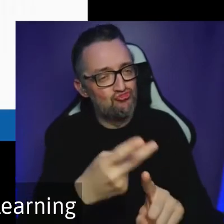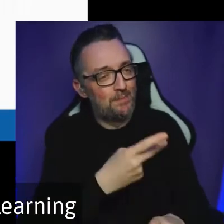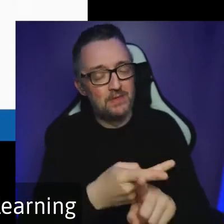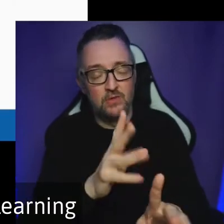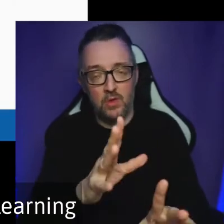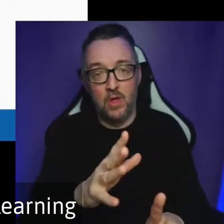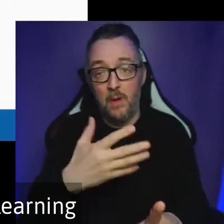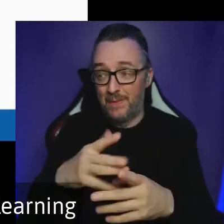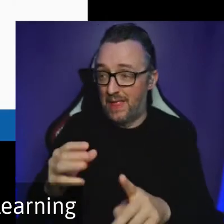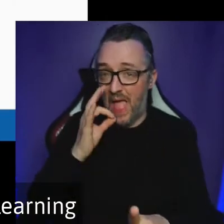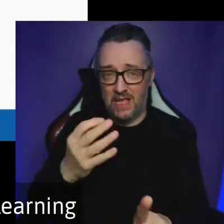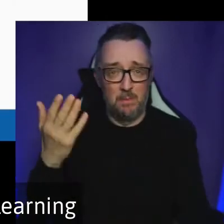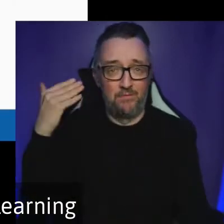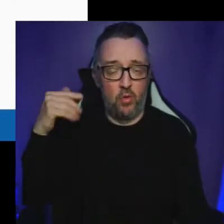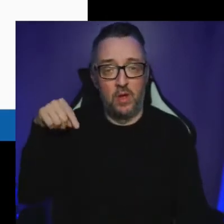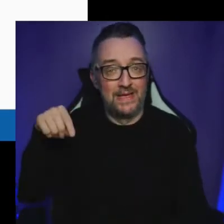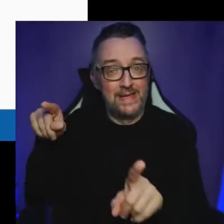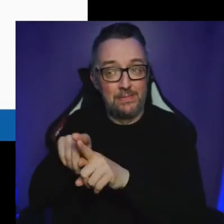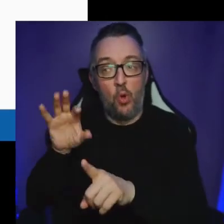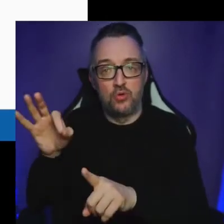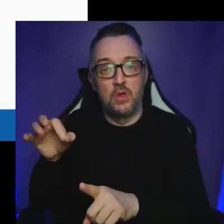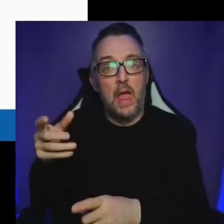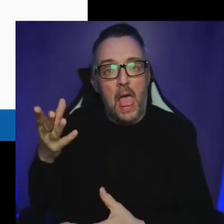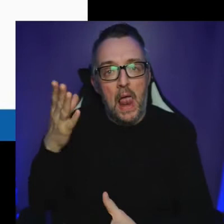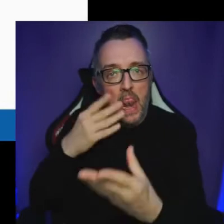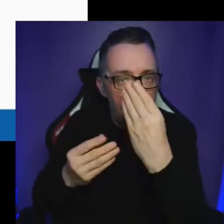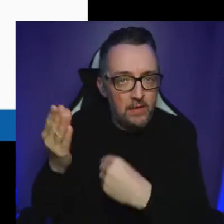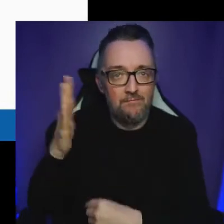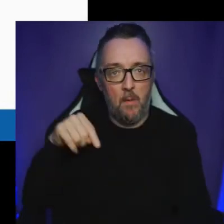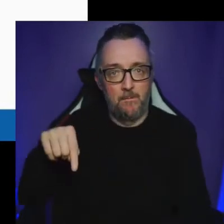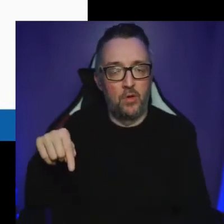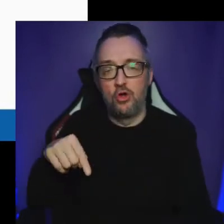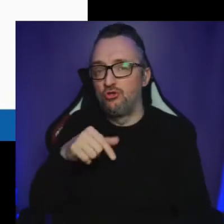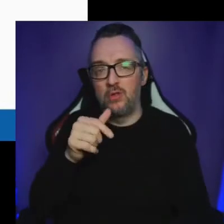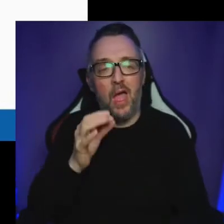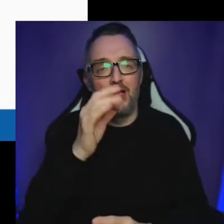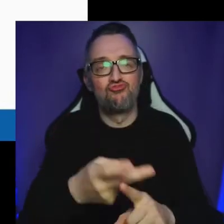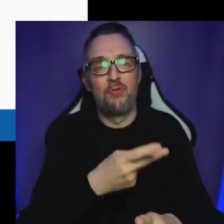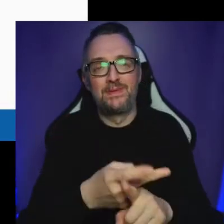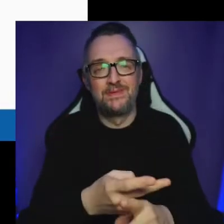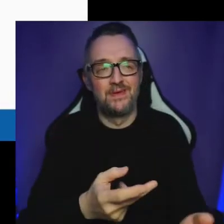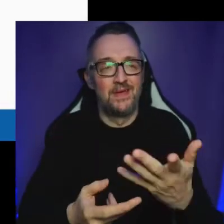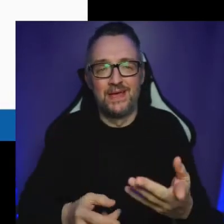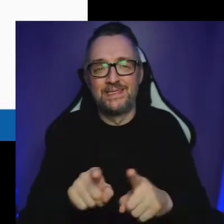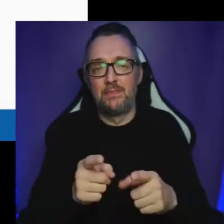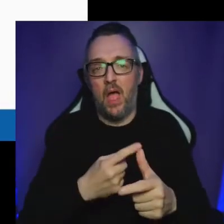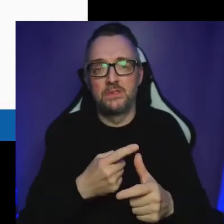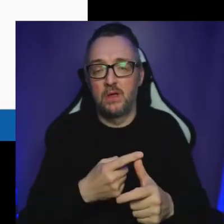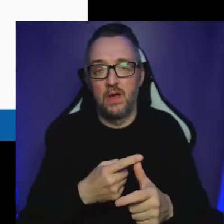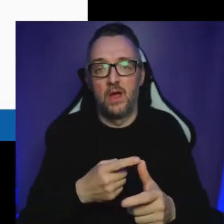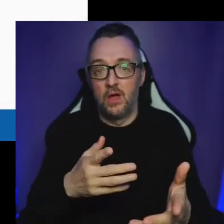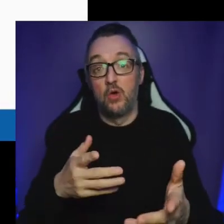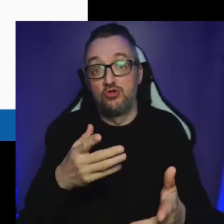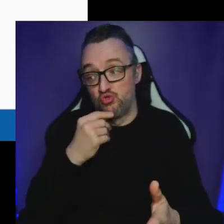try and do is make sure we're learning from the stuff that we've already done, that we're building on that existing understanding. That